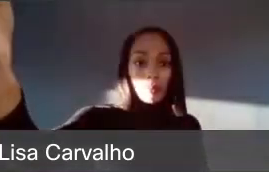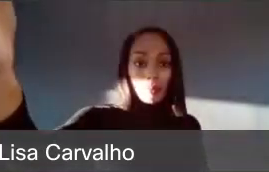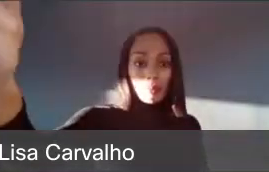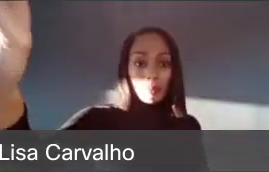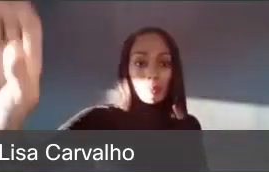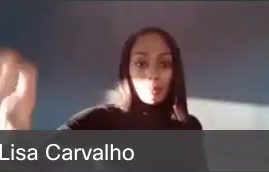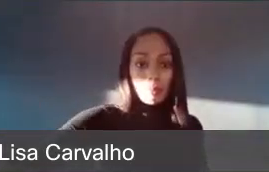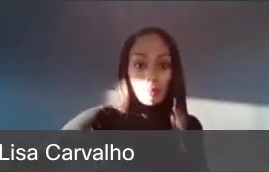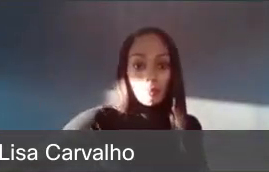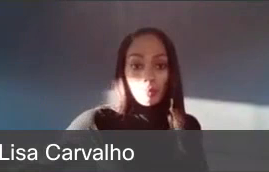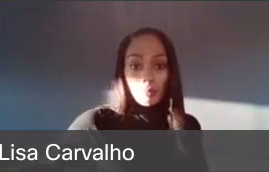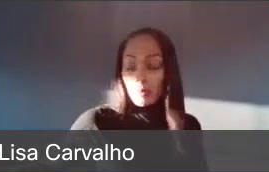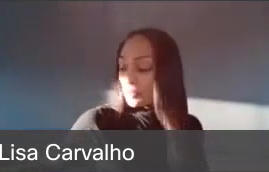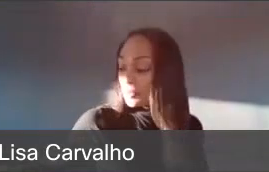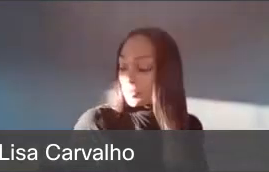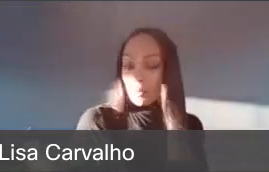alive?